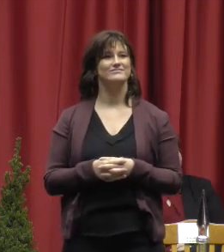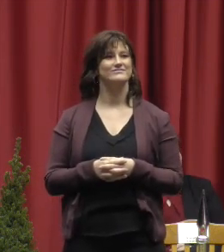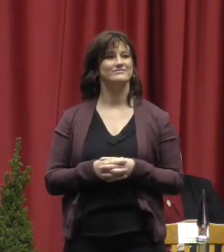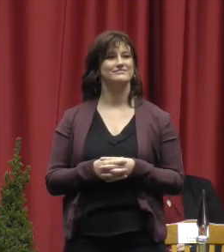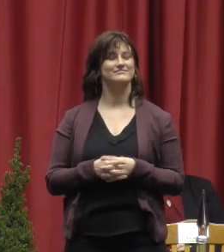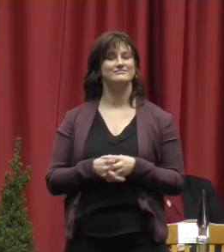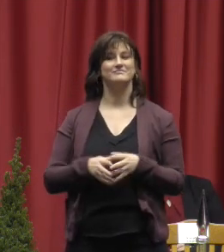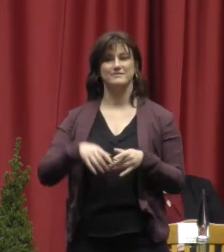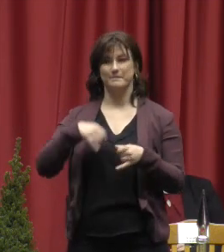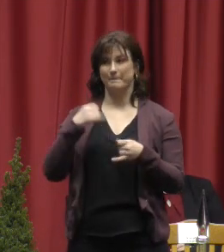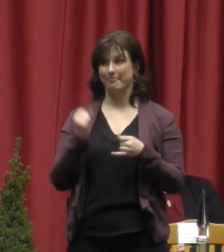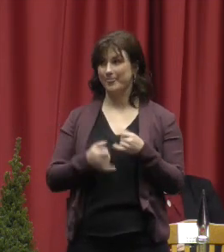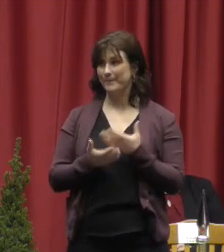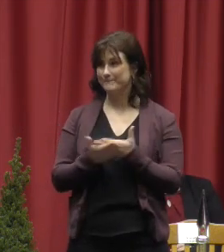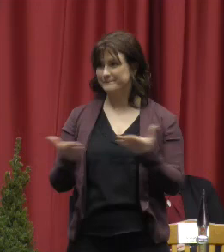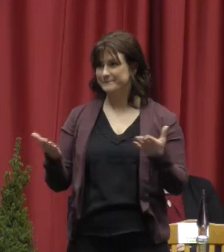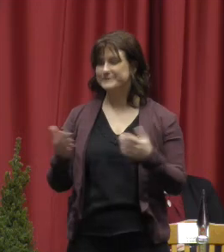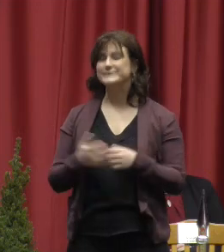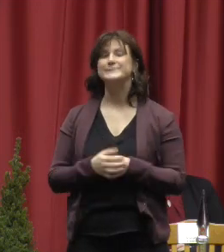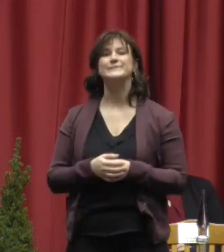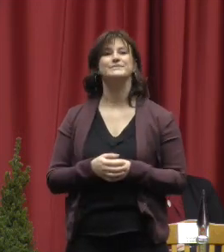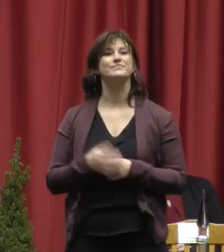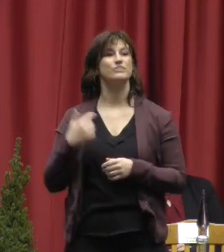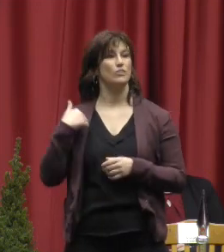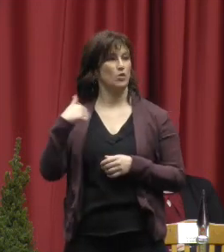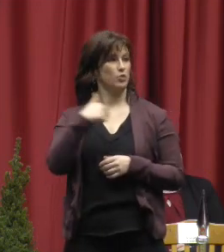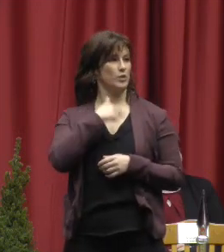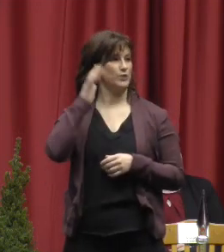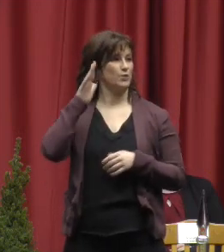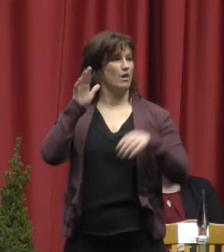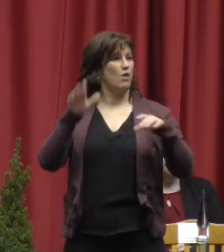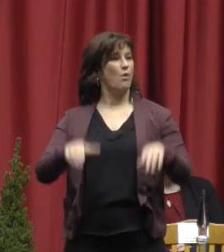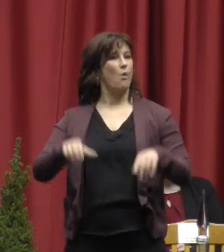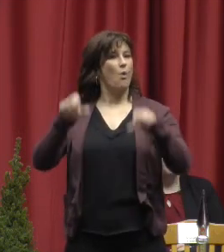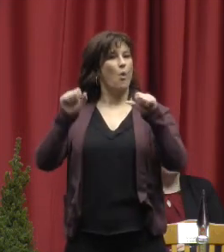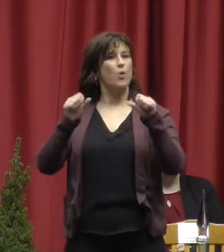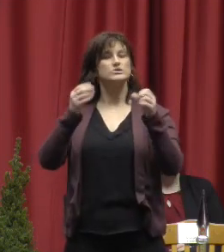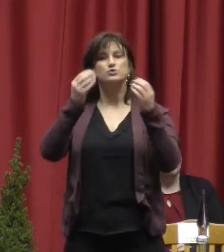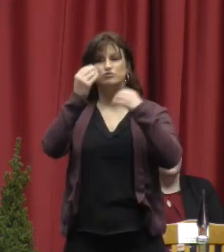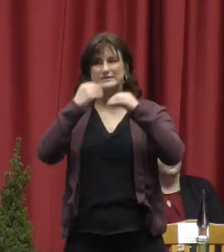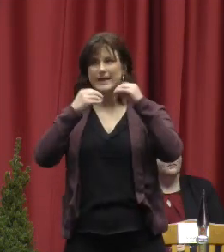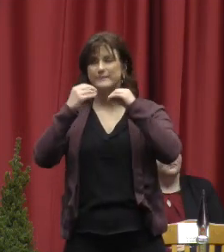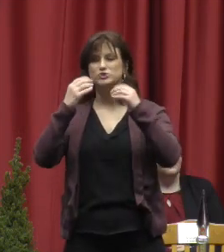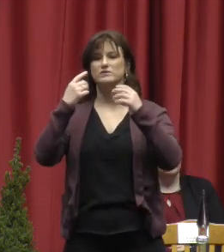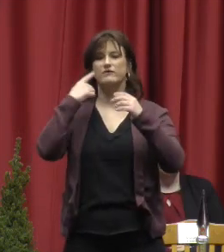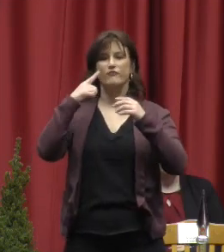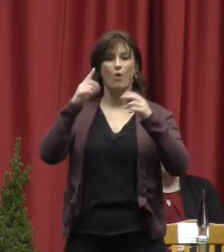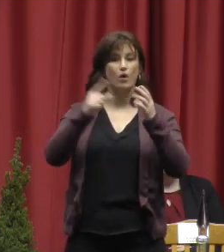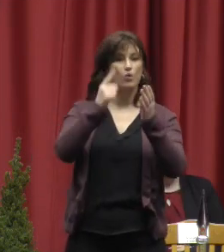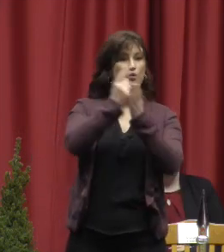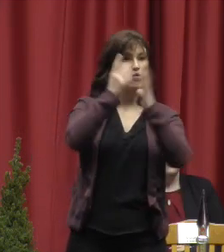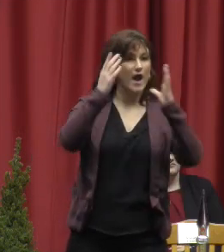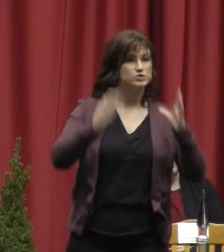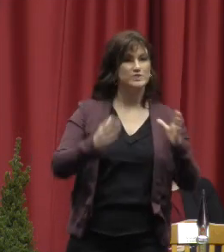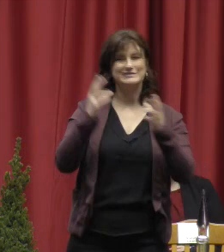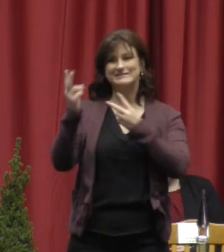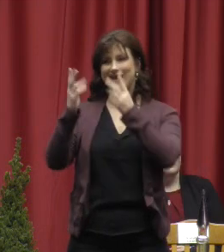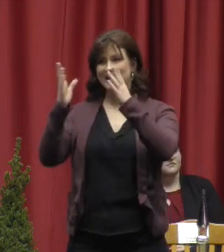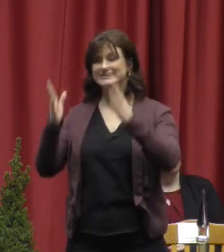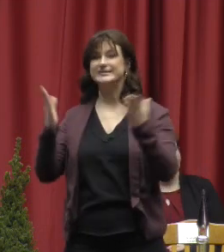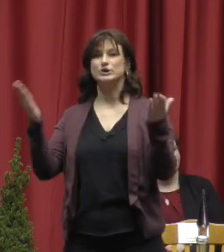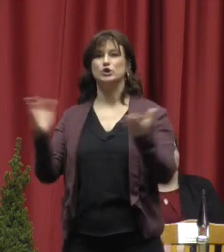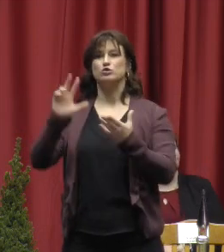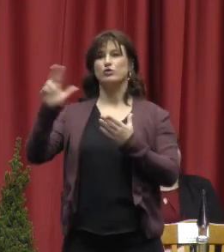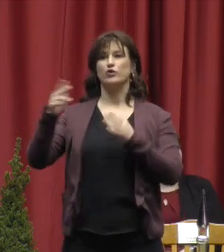Lastly, we are hosting a reception for all of our graduates and guests here on the third floor in